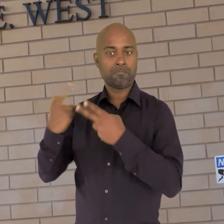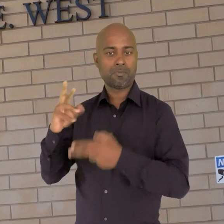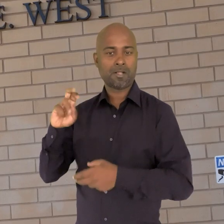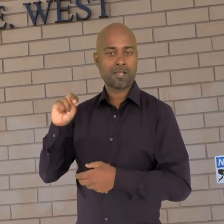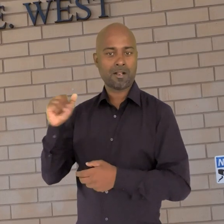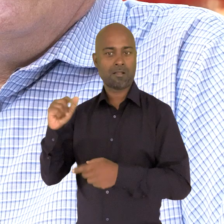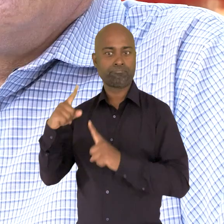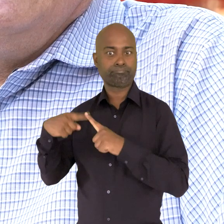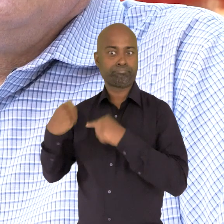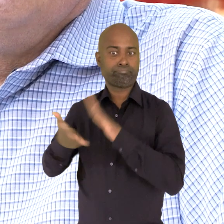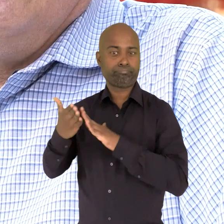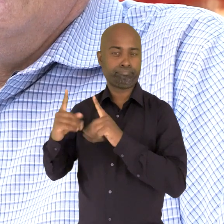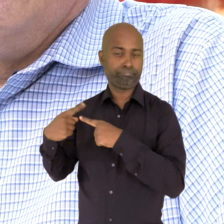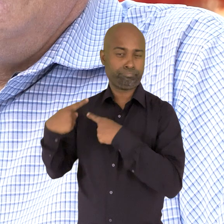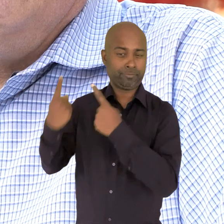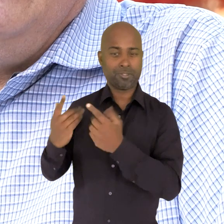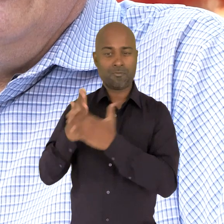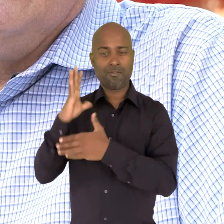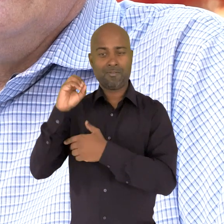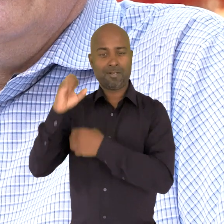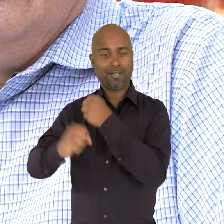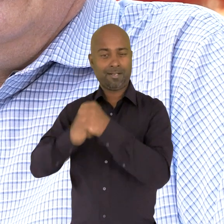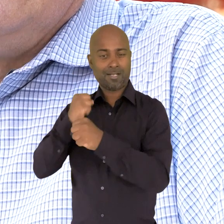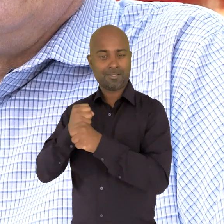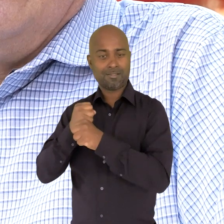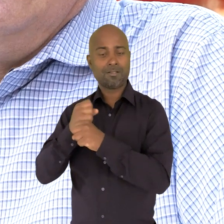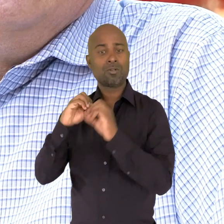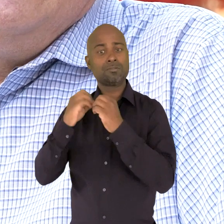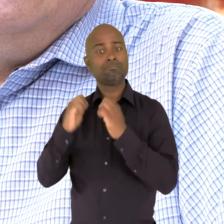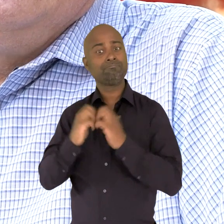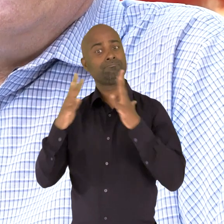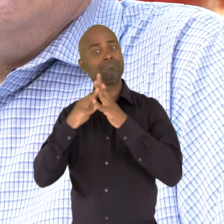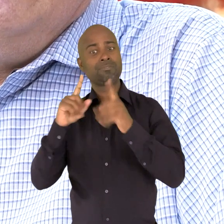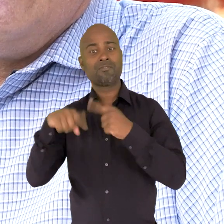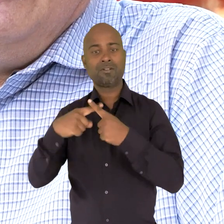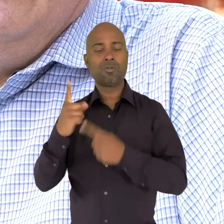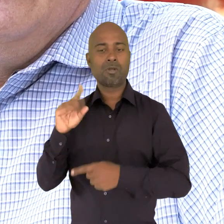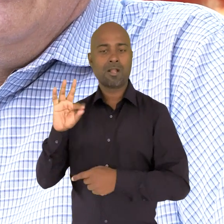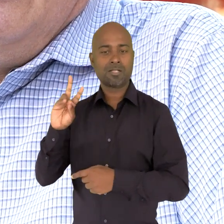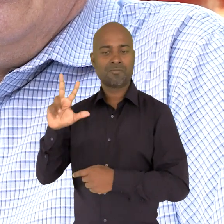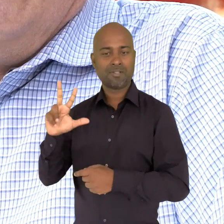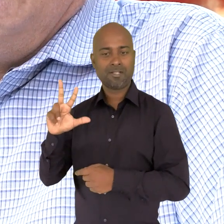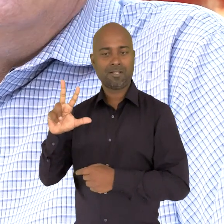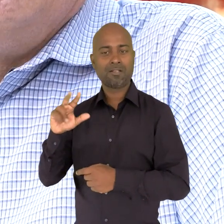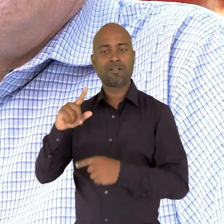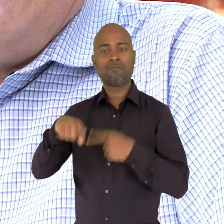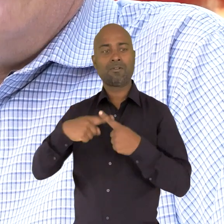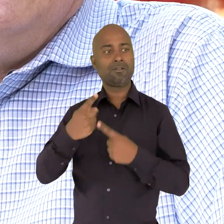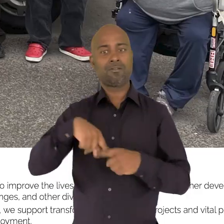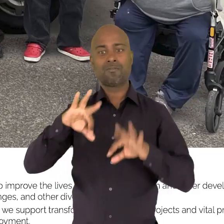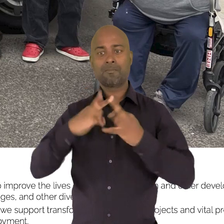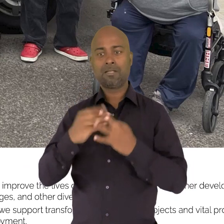that has now been in operation for over 50 years. It started in 1973 when a number